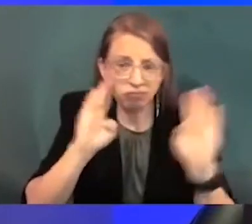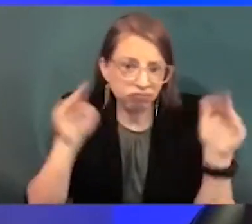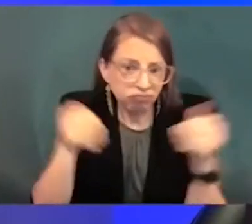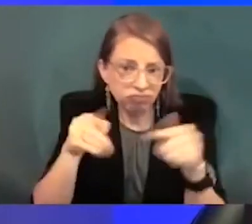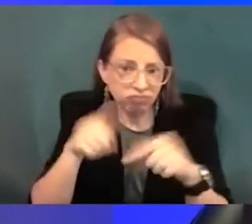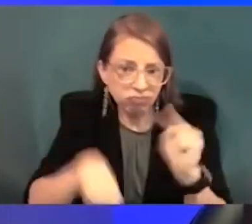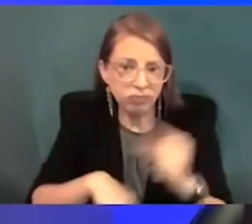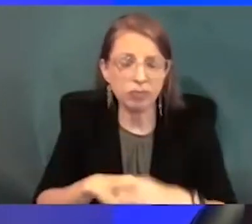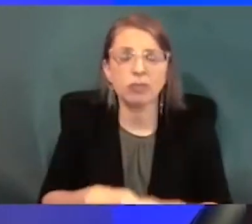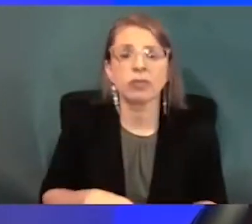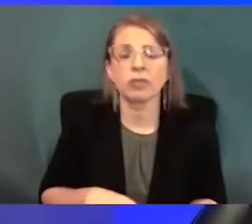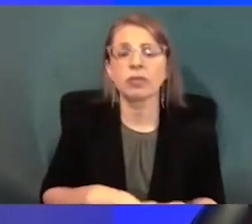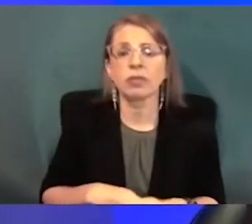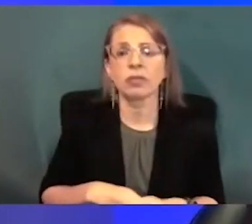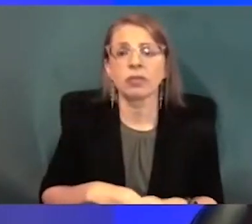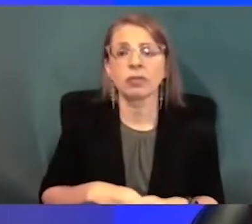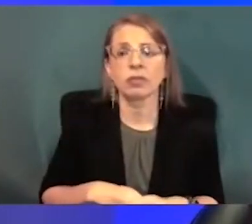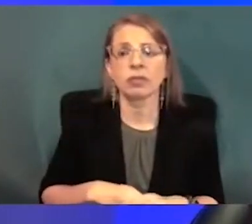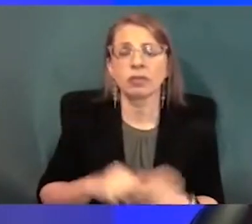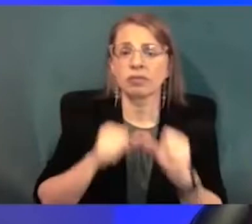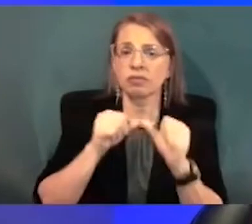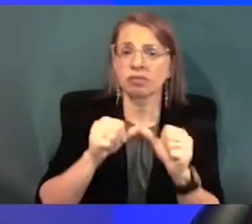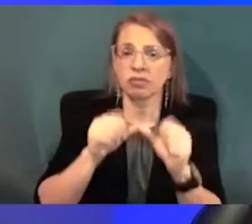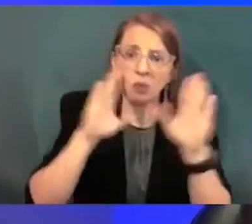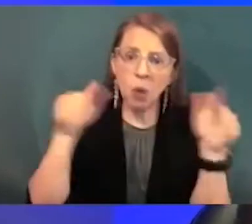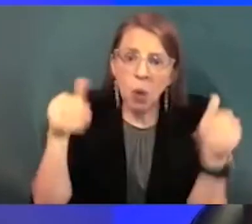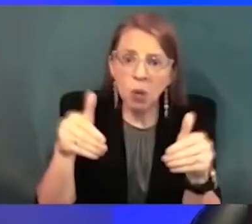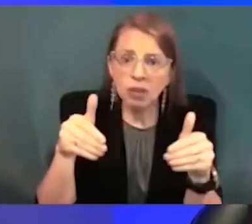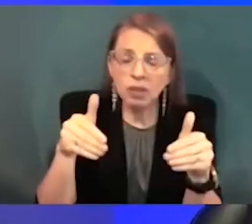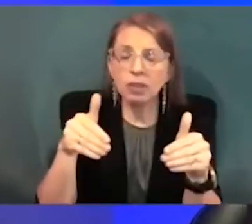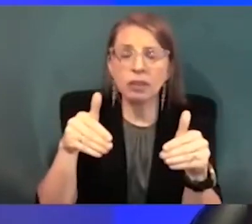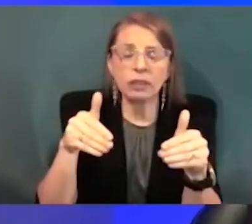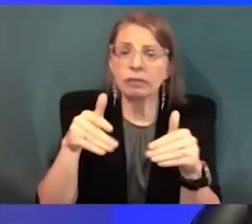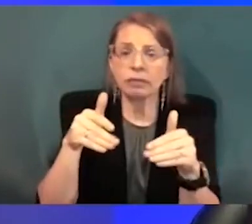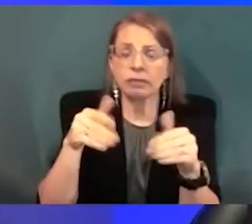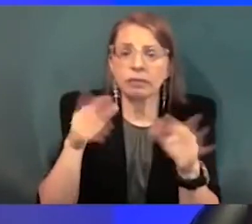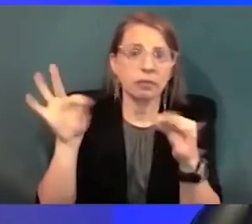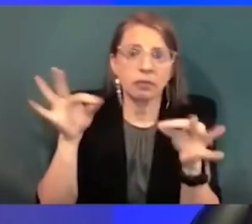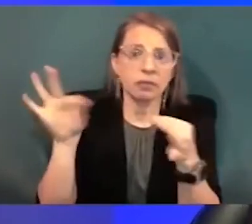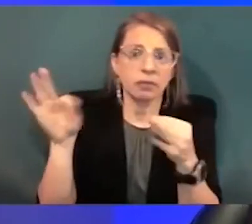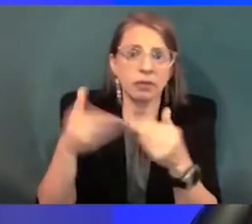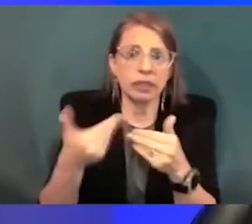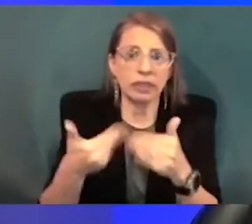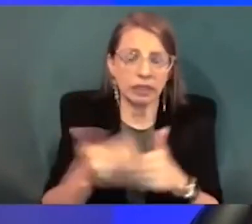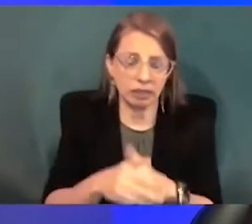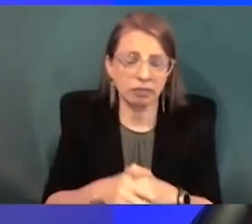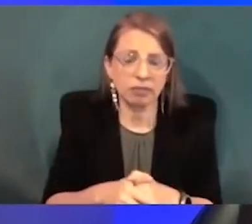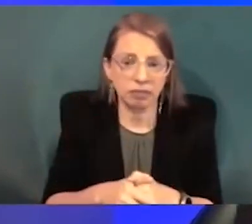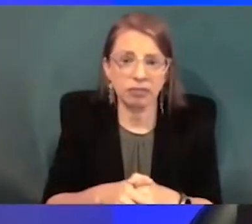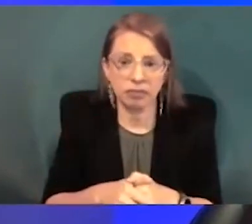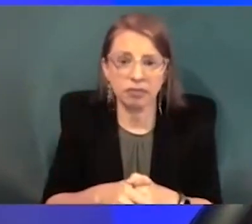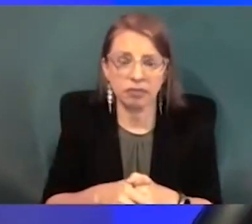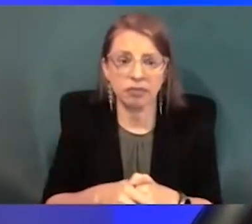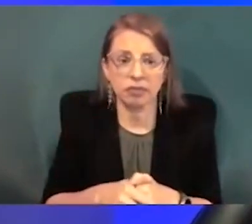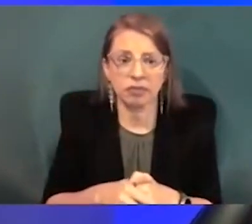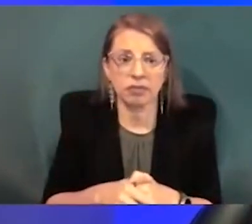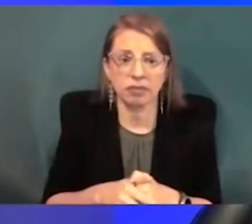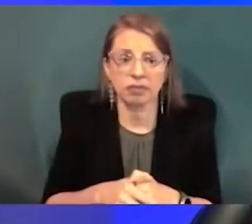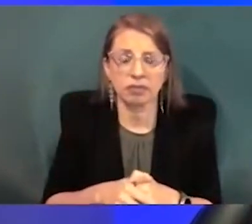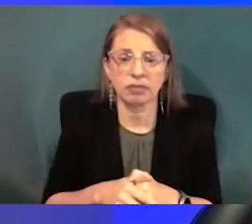to stay focused in the moment of whatever you're doing sometimes is difficult to see through